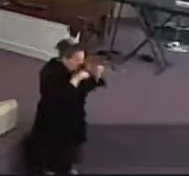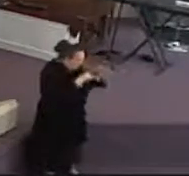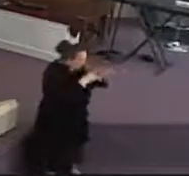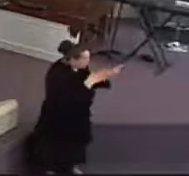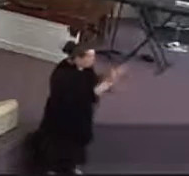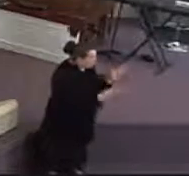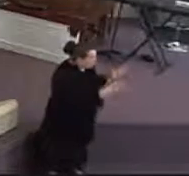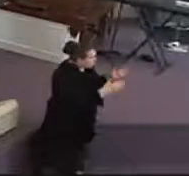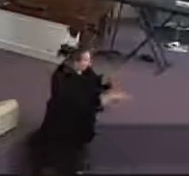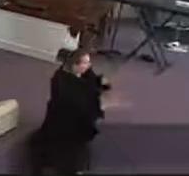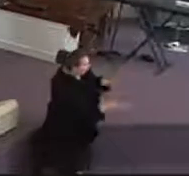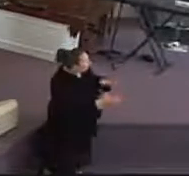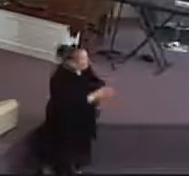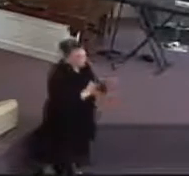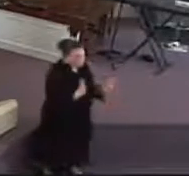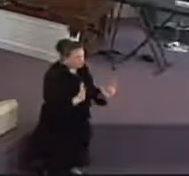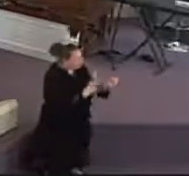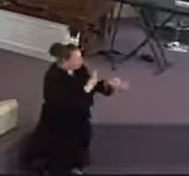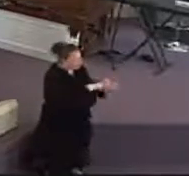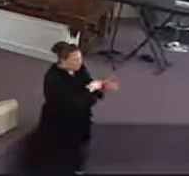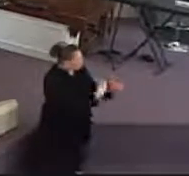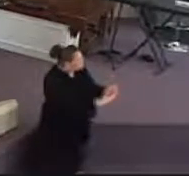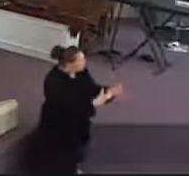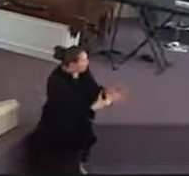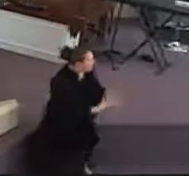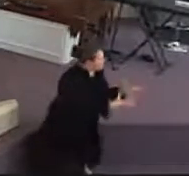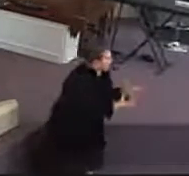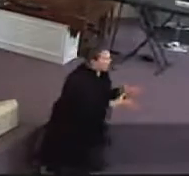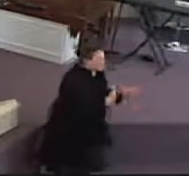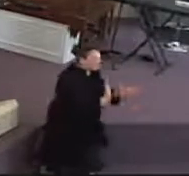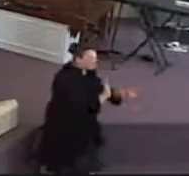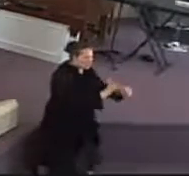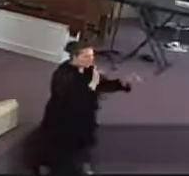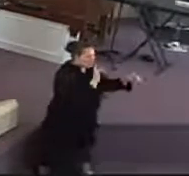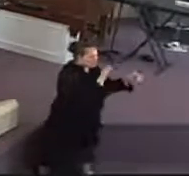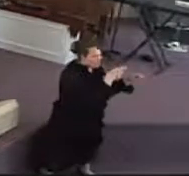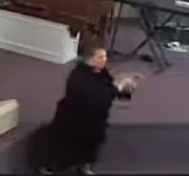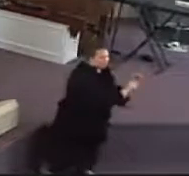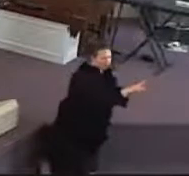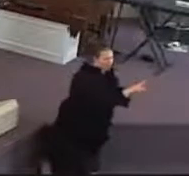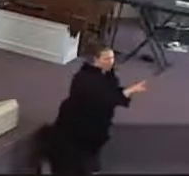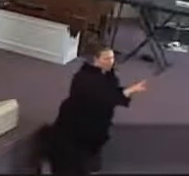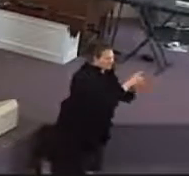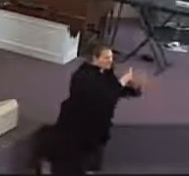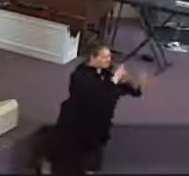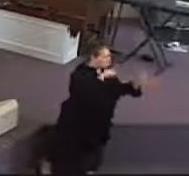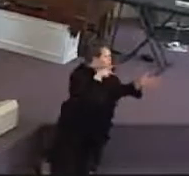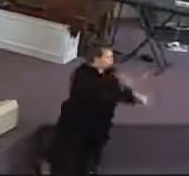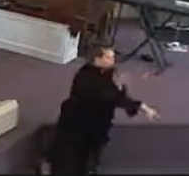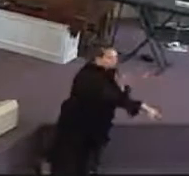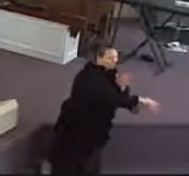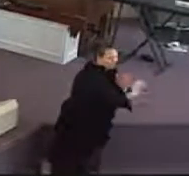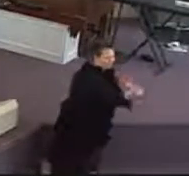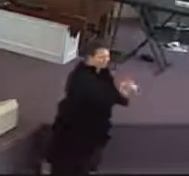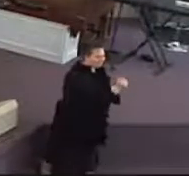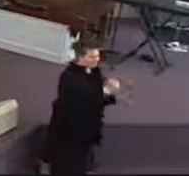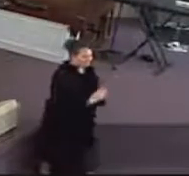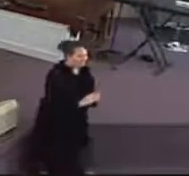he just reached out and said, oh, no, we don't want this to fall over. And he touched the ark and he fell down dead immediately.